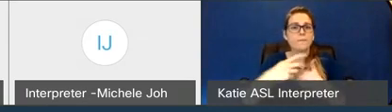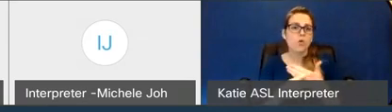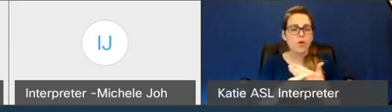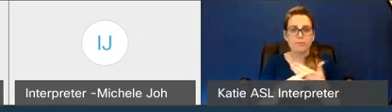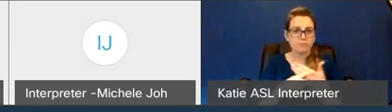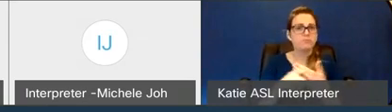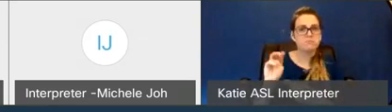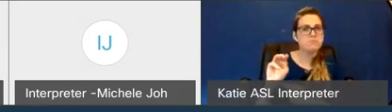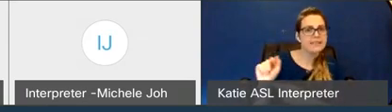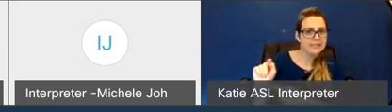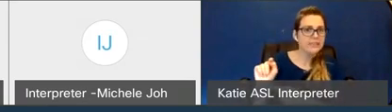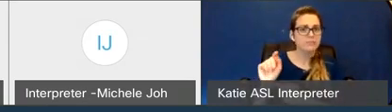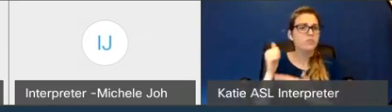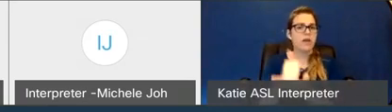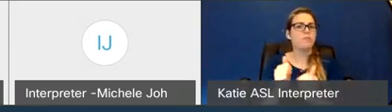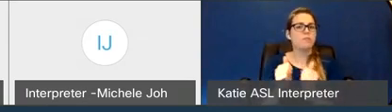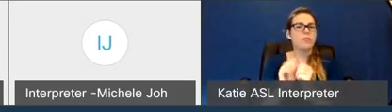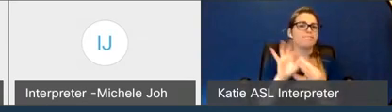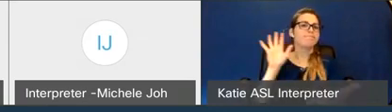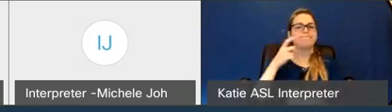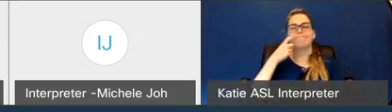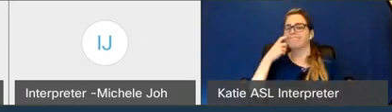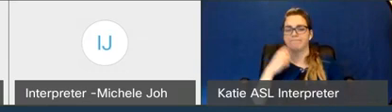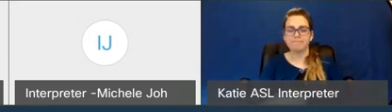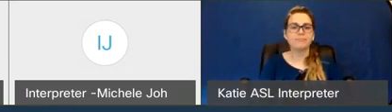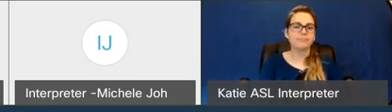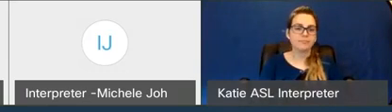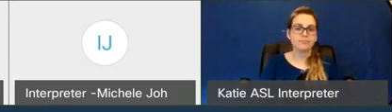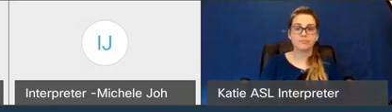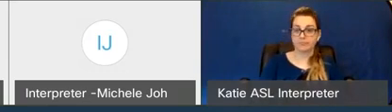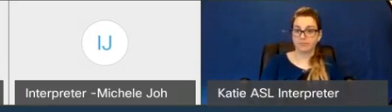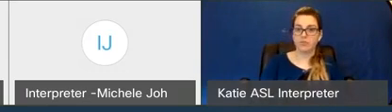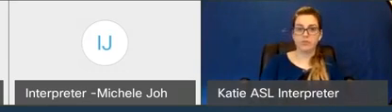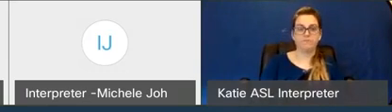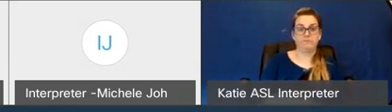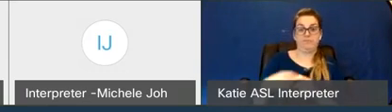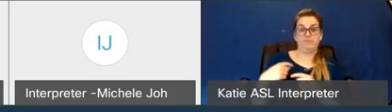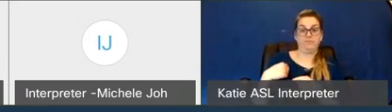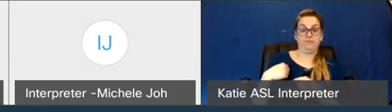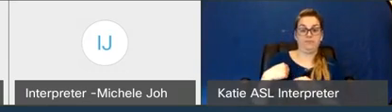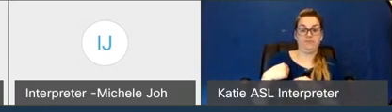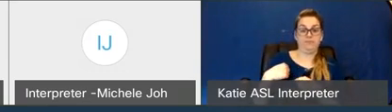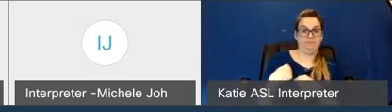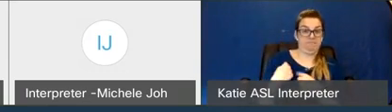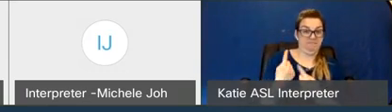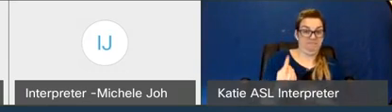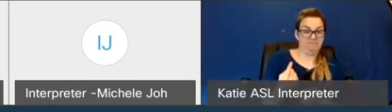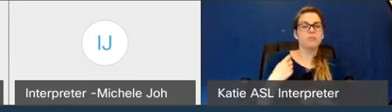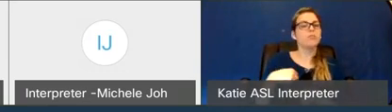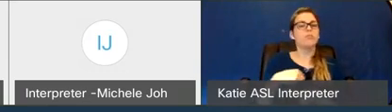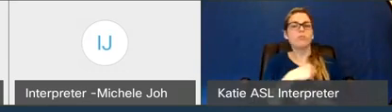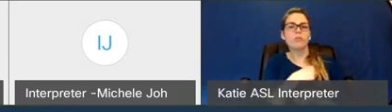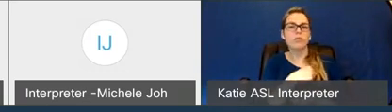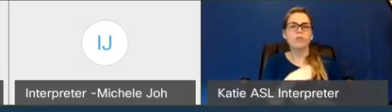for SUD treatment. Since fiscal year 20, SAMHSA is requiring drug courts to implement medication-assisted treatment with access